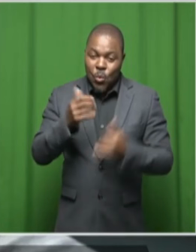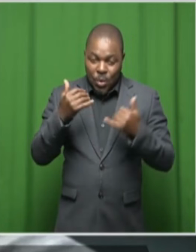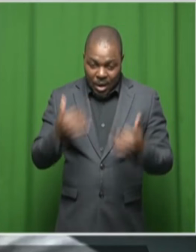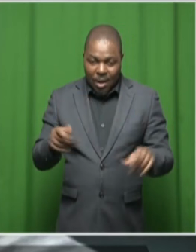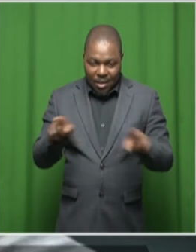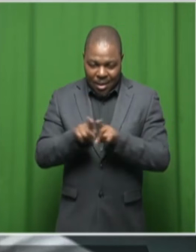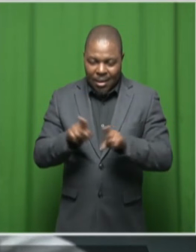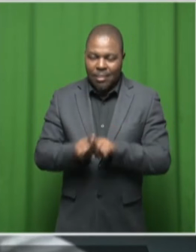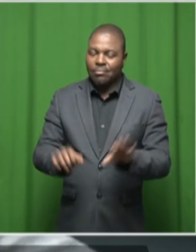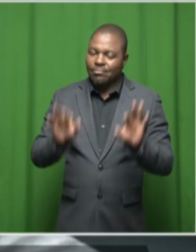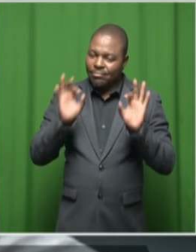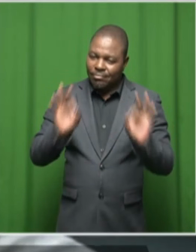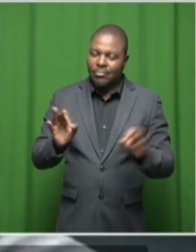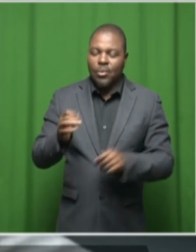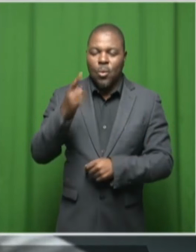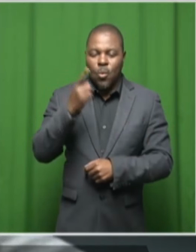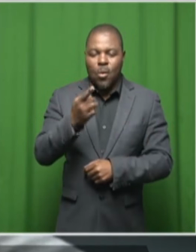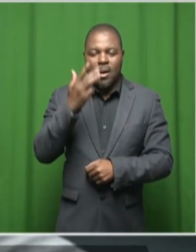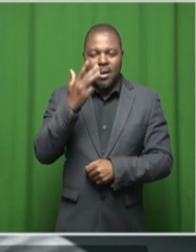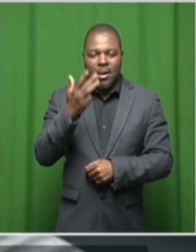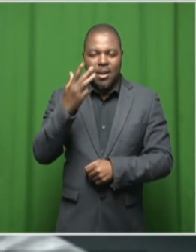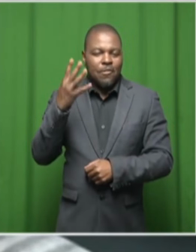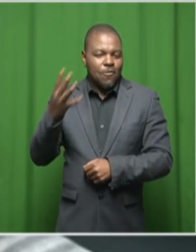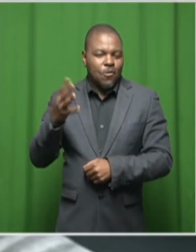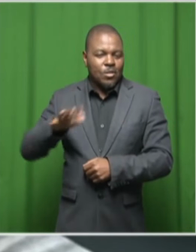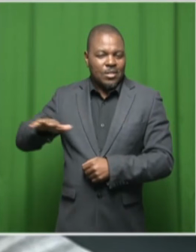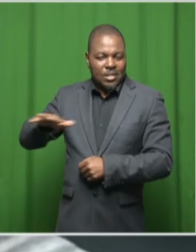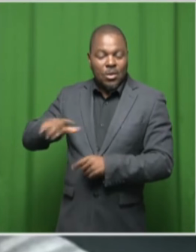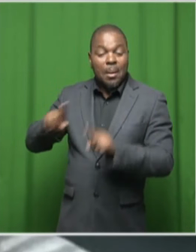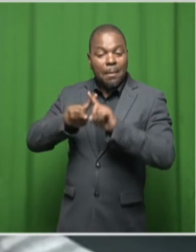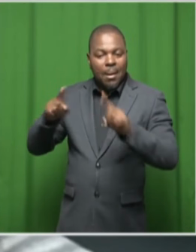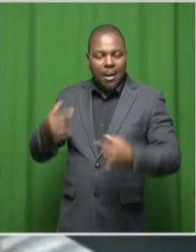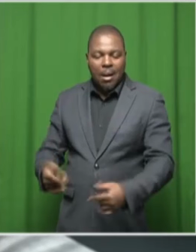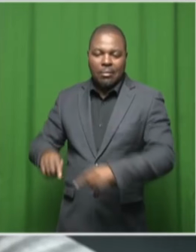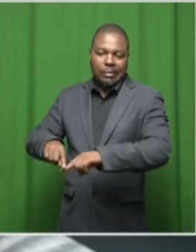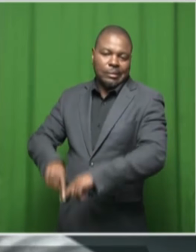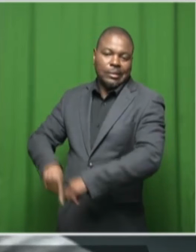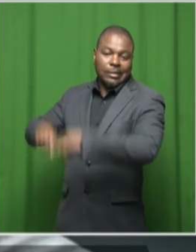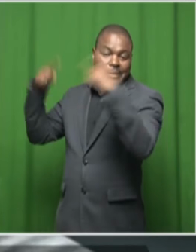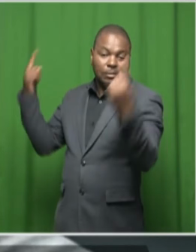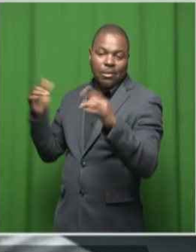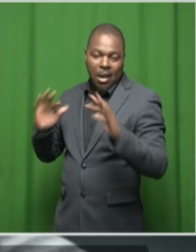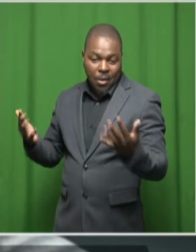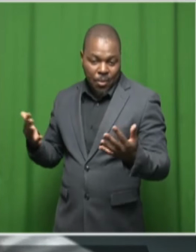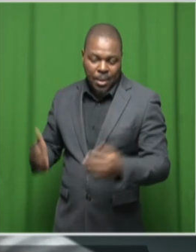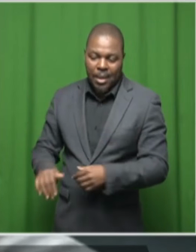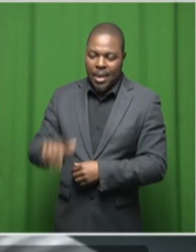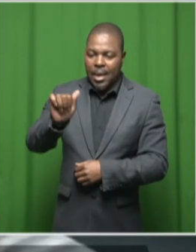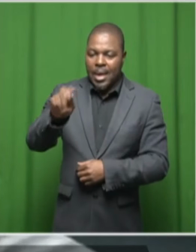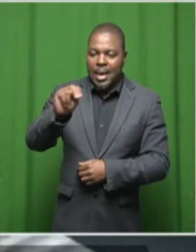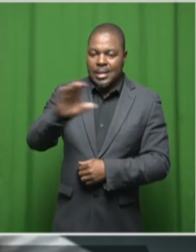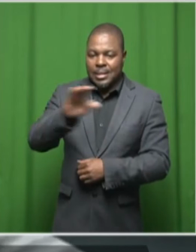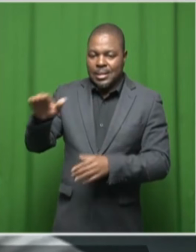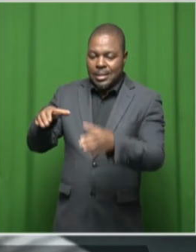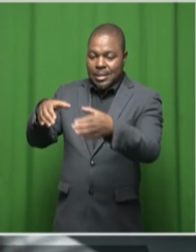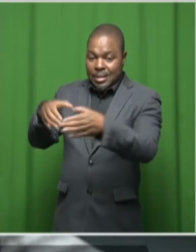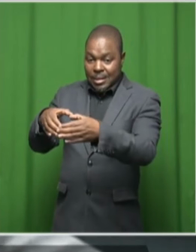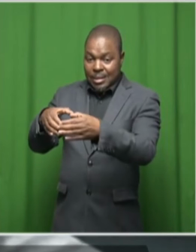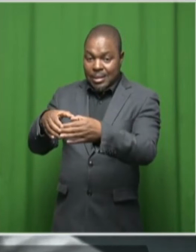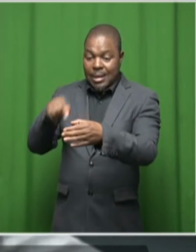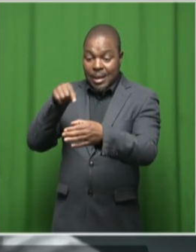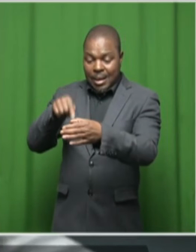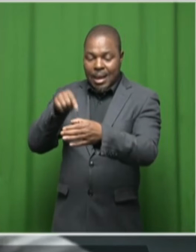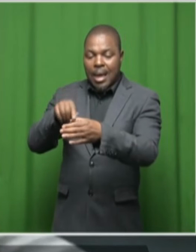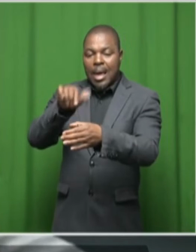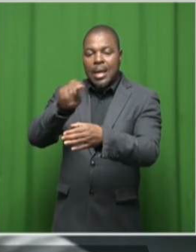a 1994 situation. But the main difference this time is that the ANC has governance experience,